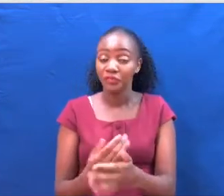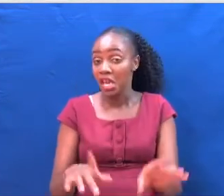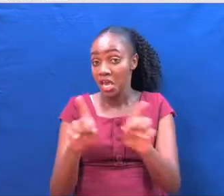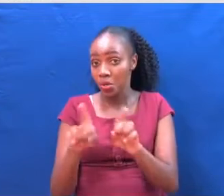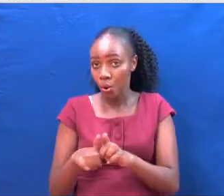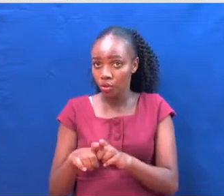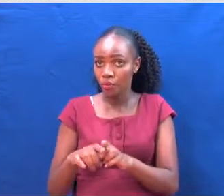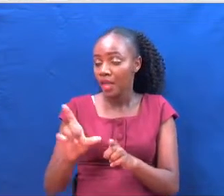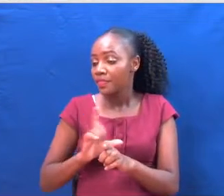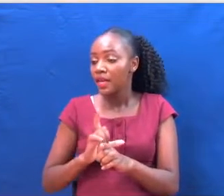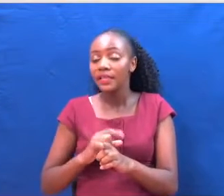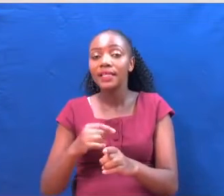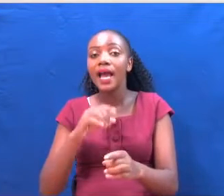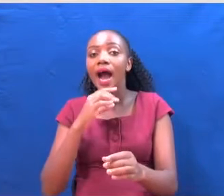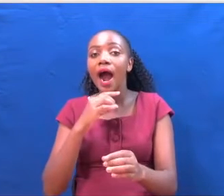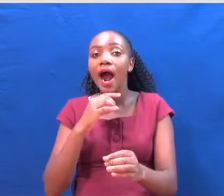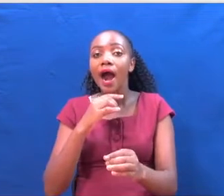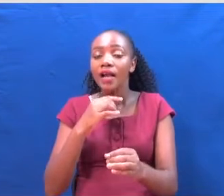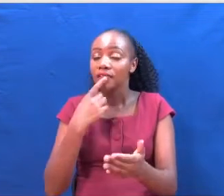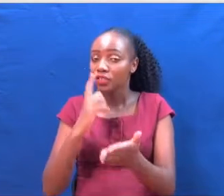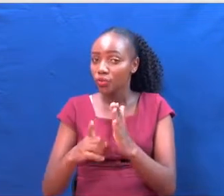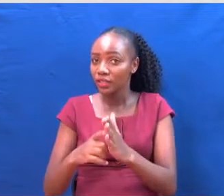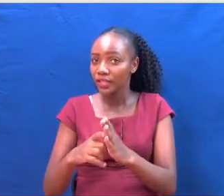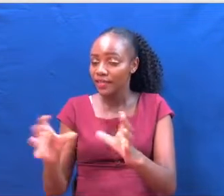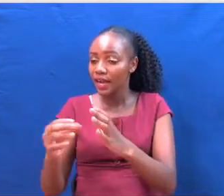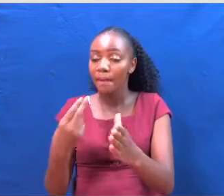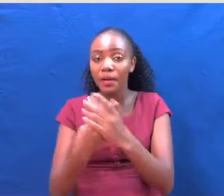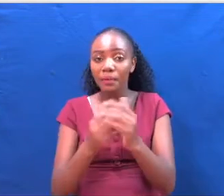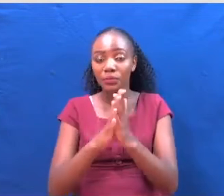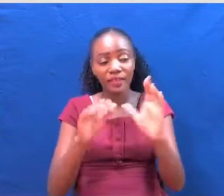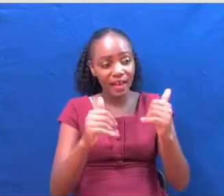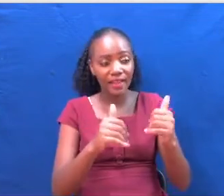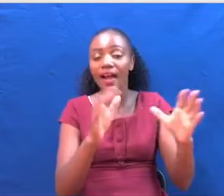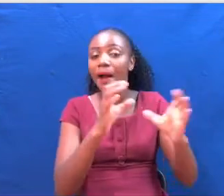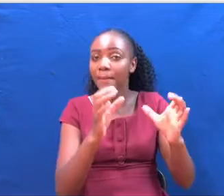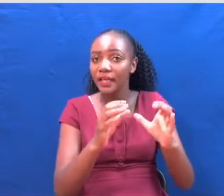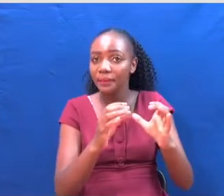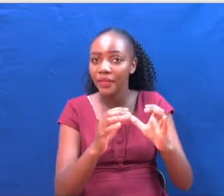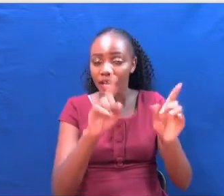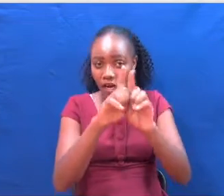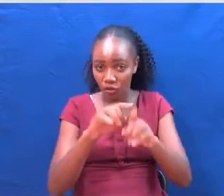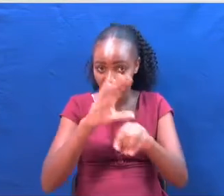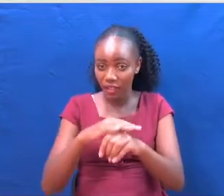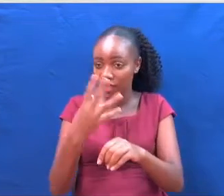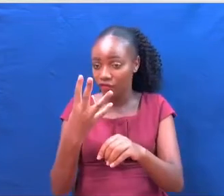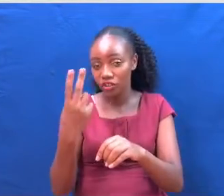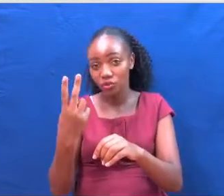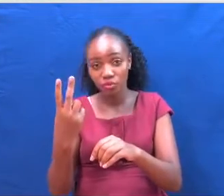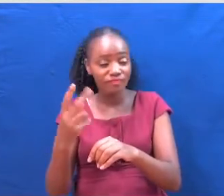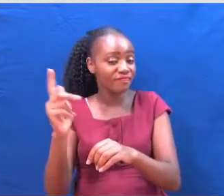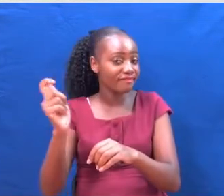company partnered with Mason Limited, which funded the 42 million tender to a tune of 30 million. And